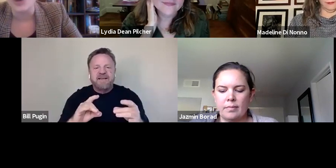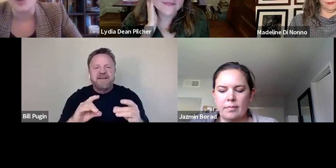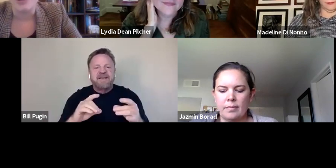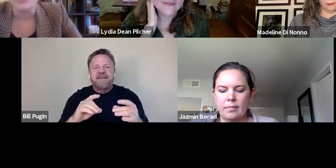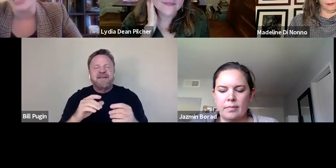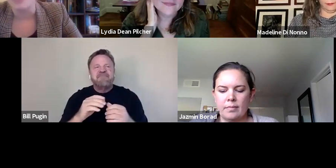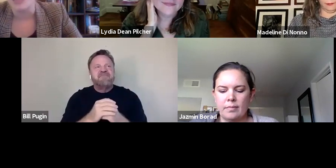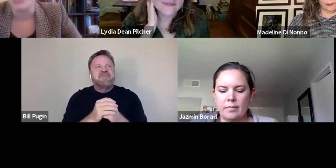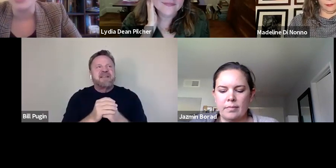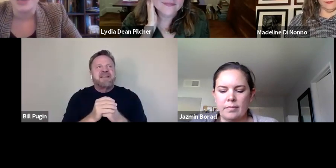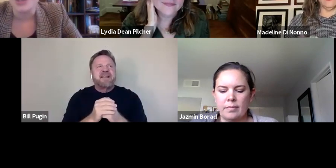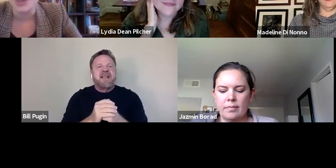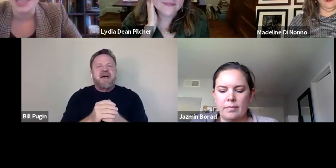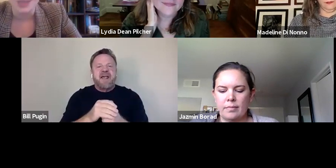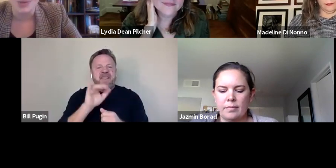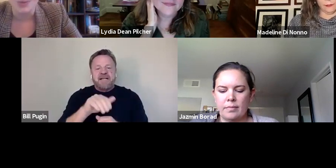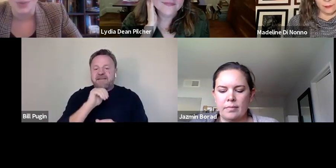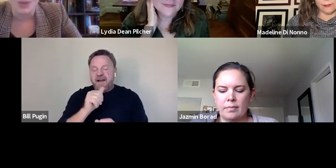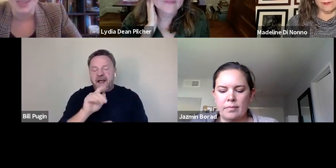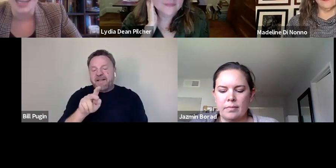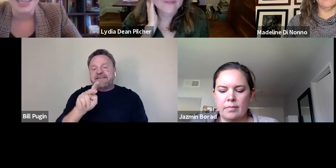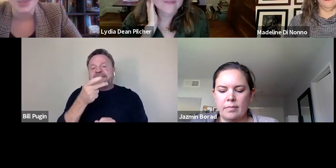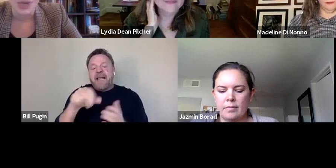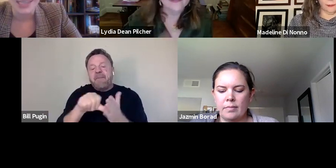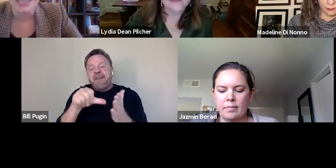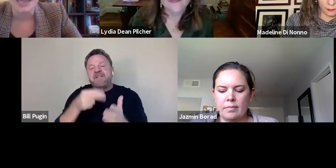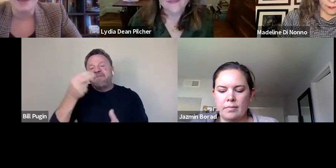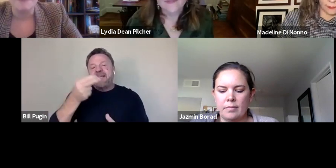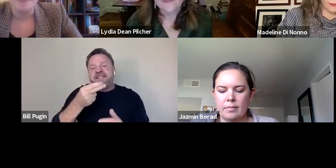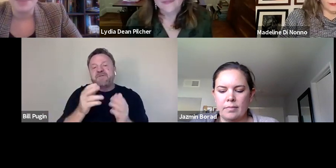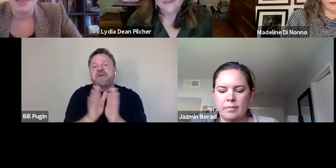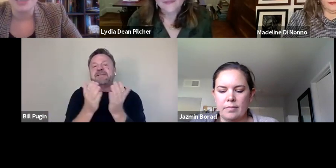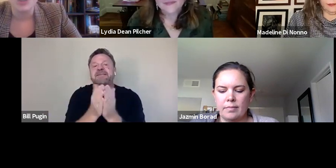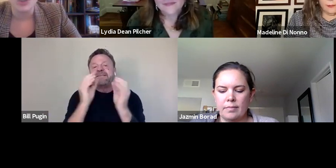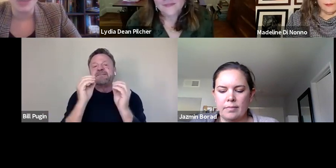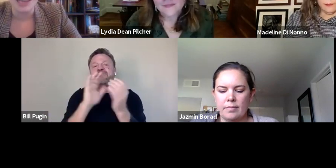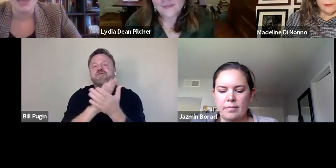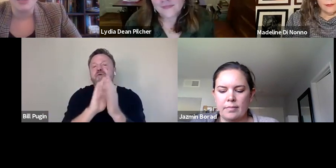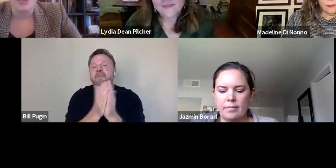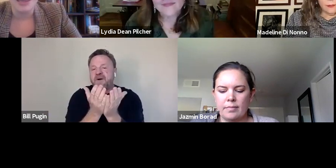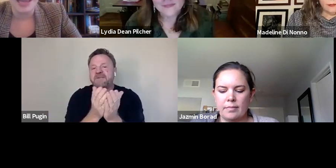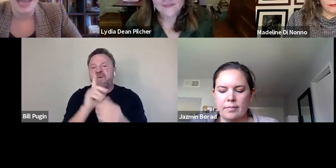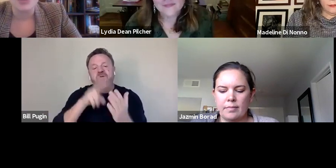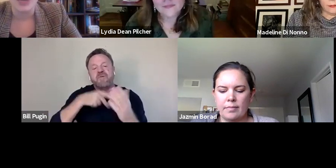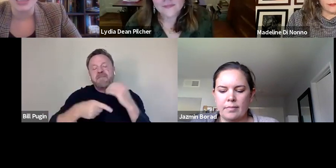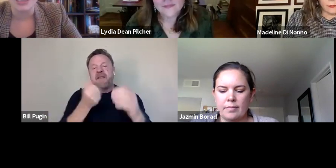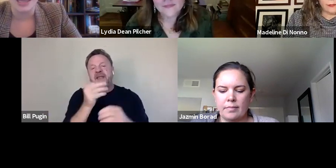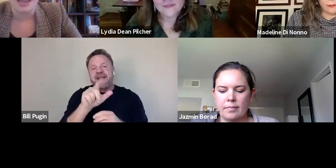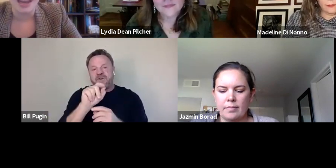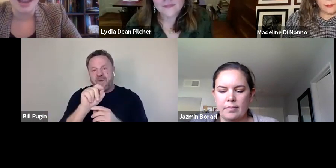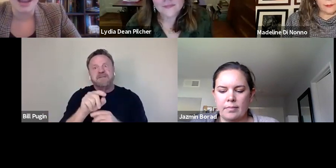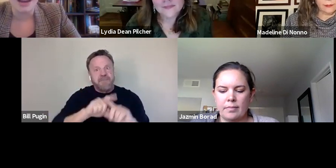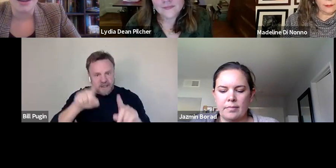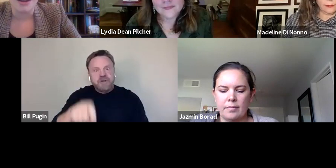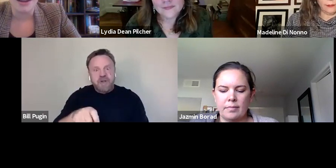what's, on the second page of the history textbook when you read about the 1920s. it should be. And so I think